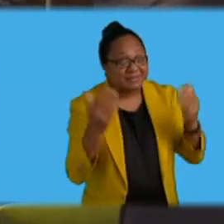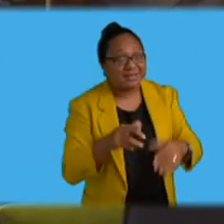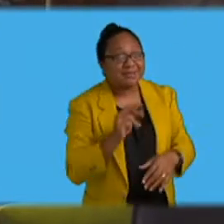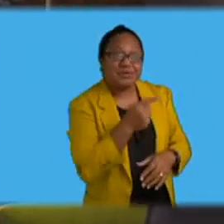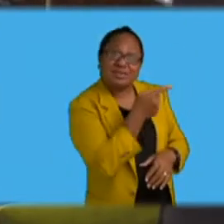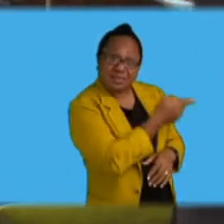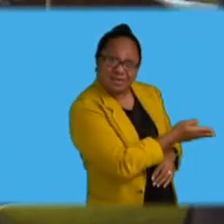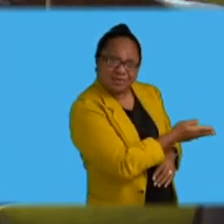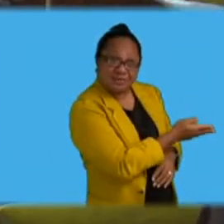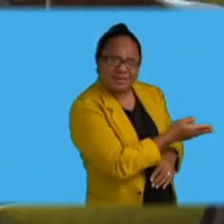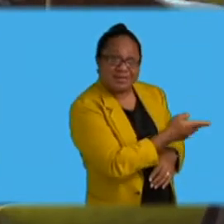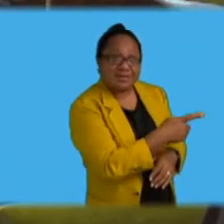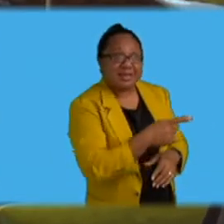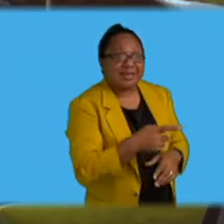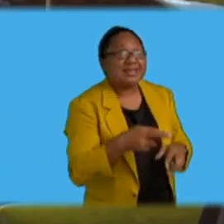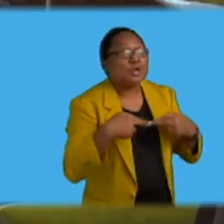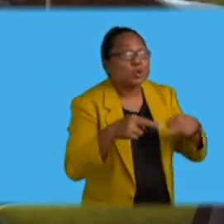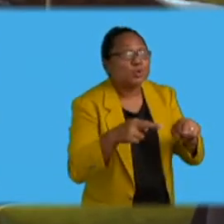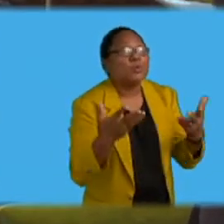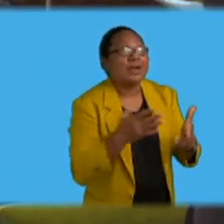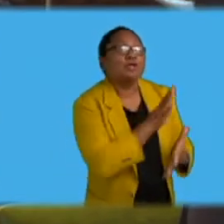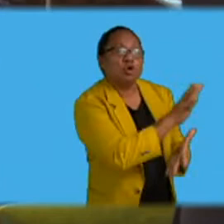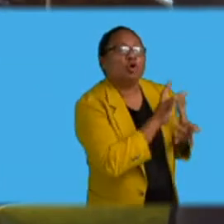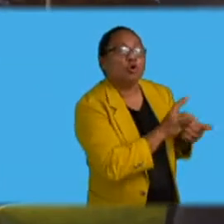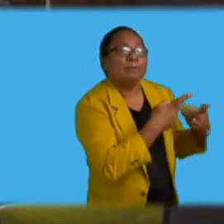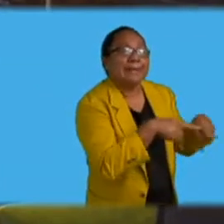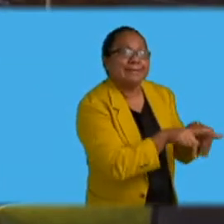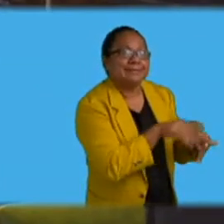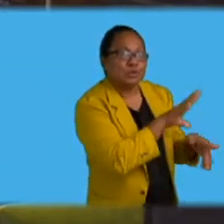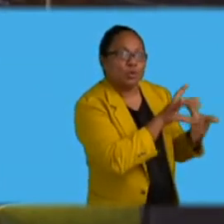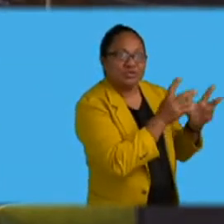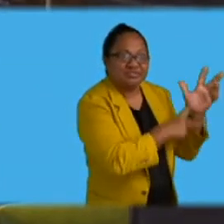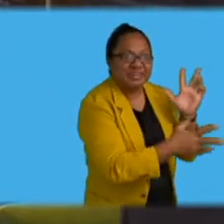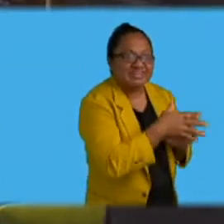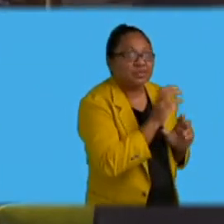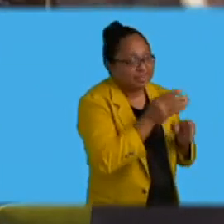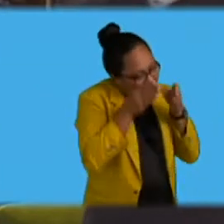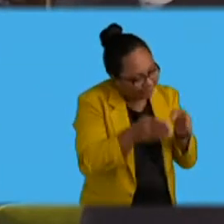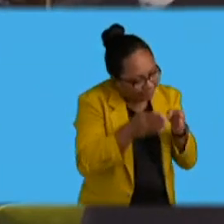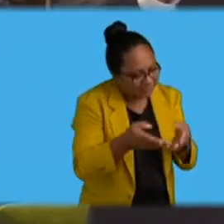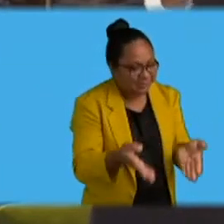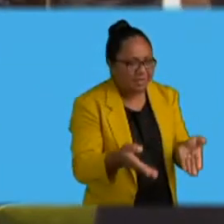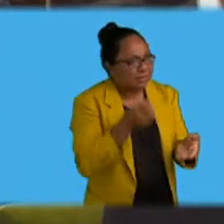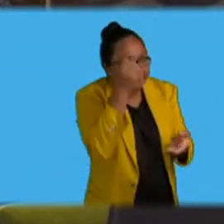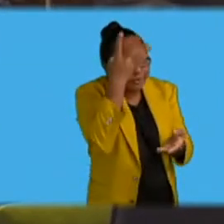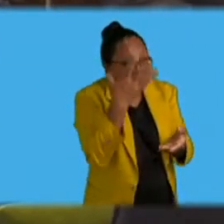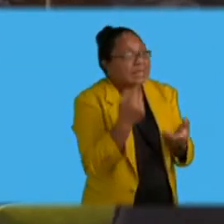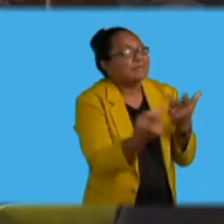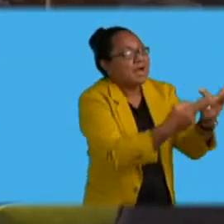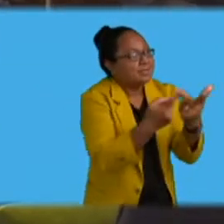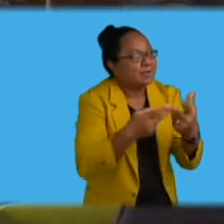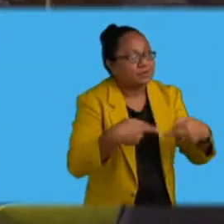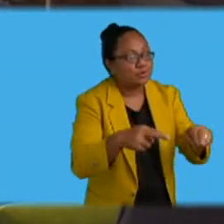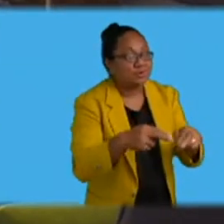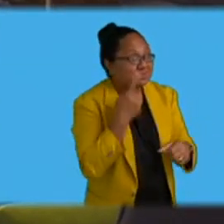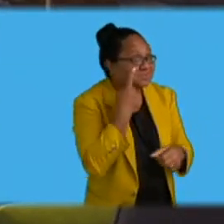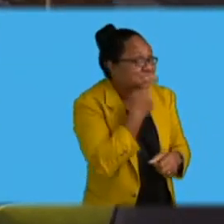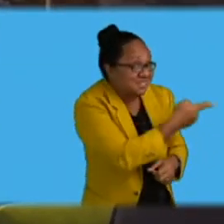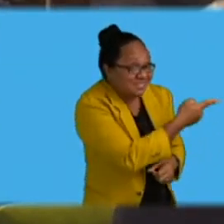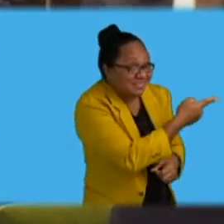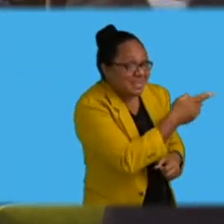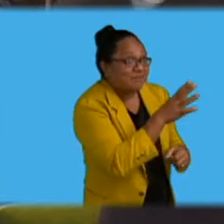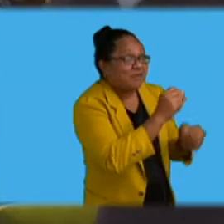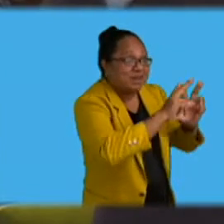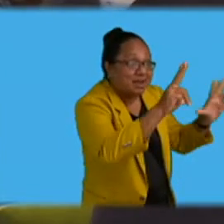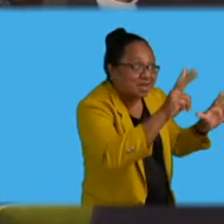the roads is only from where they come from. So they think that's only all the roads in Fiji. As you can see, one is from